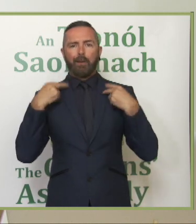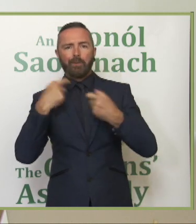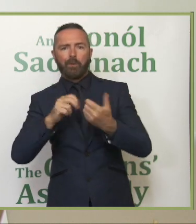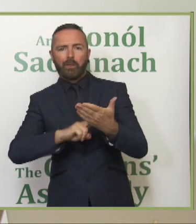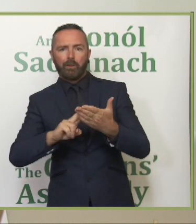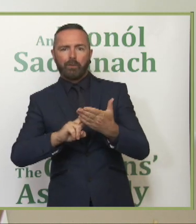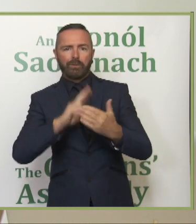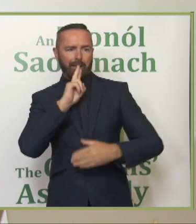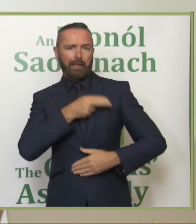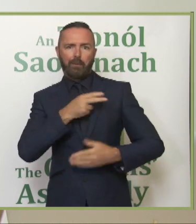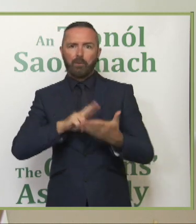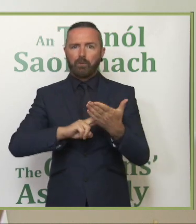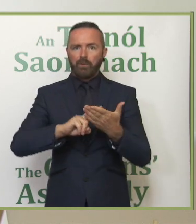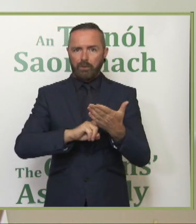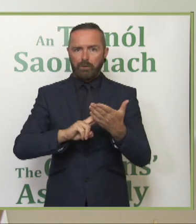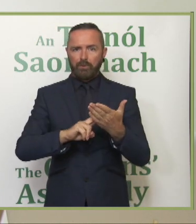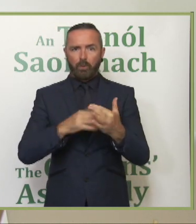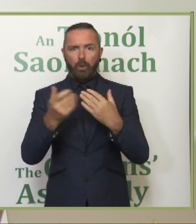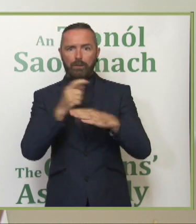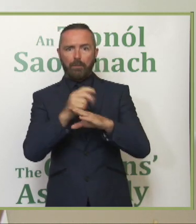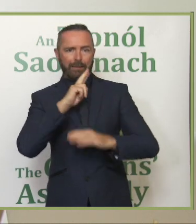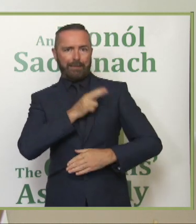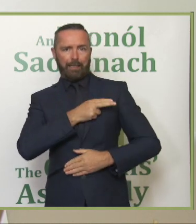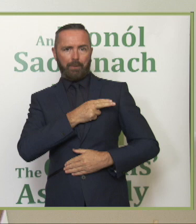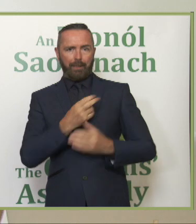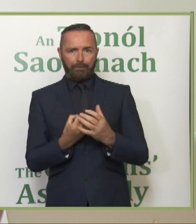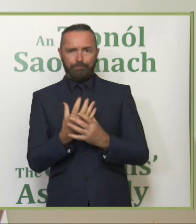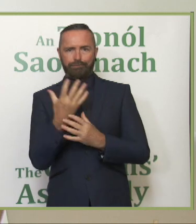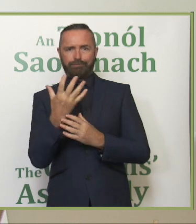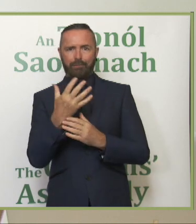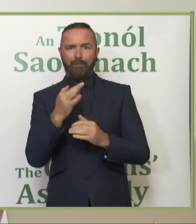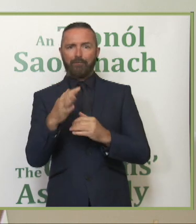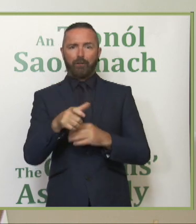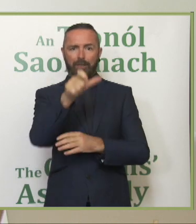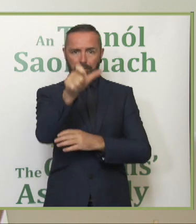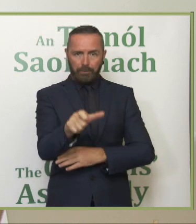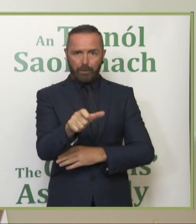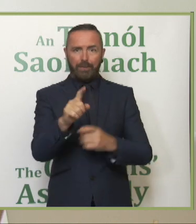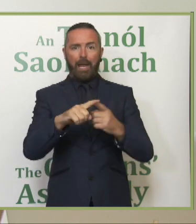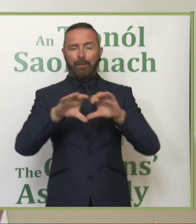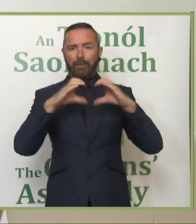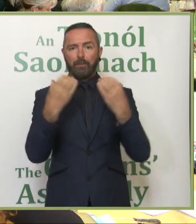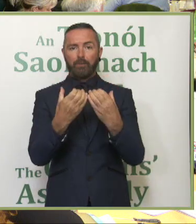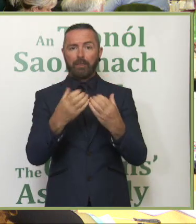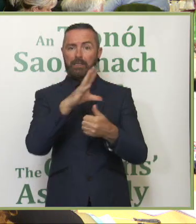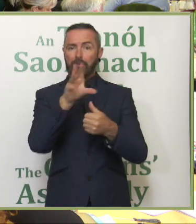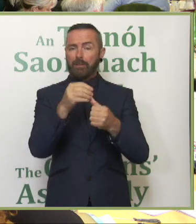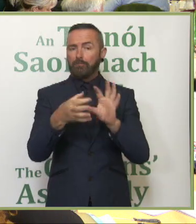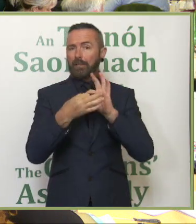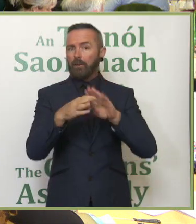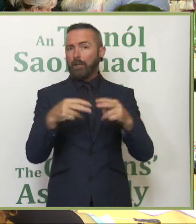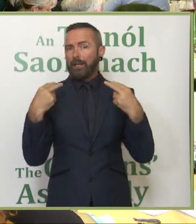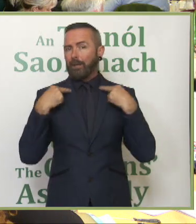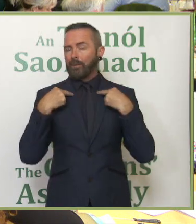terms of the stigmatisation that can emerge for individuals and communities, particularly related to language. And secondly, the issue of